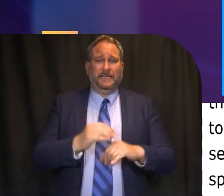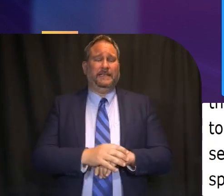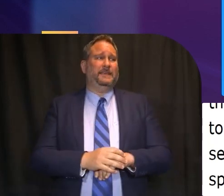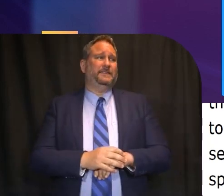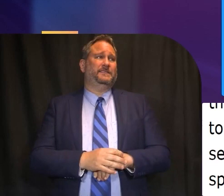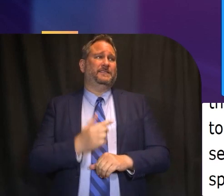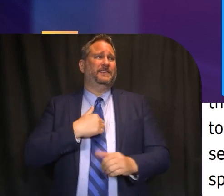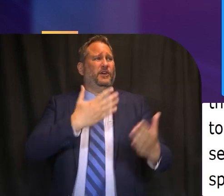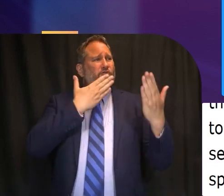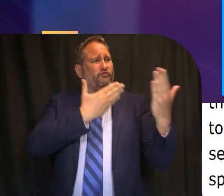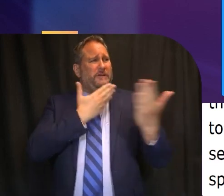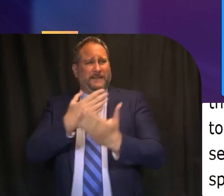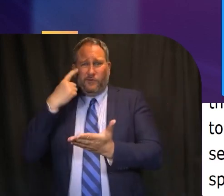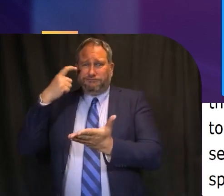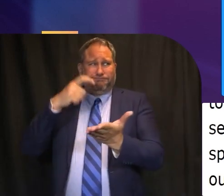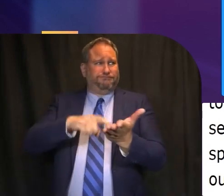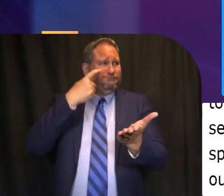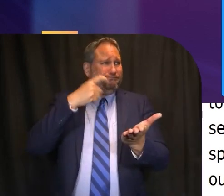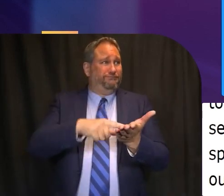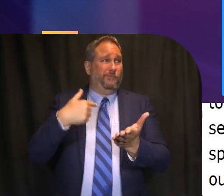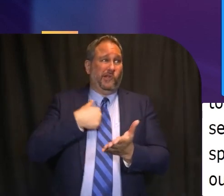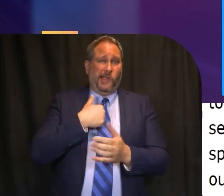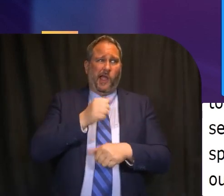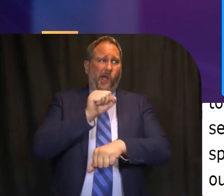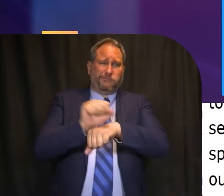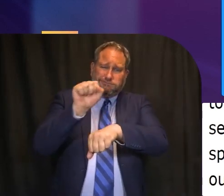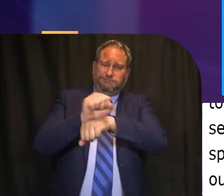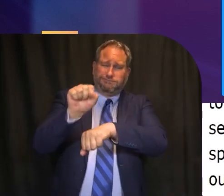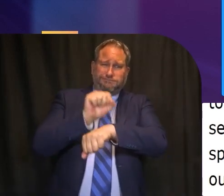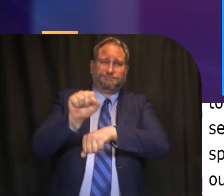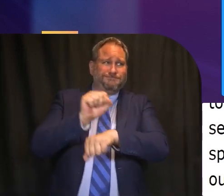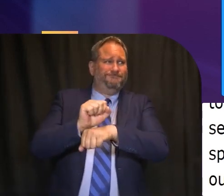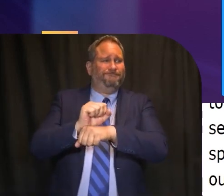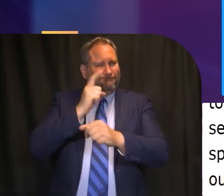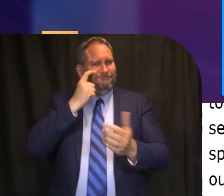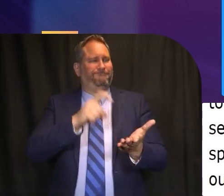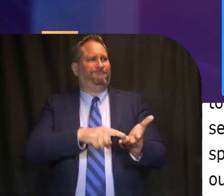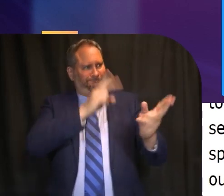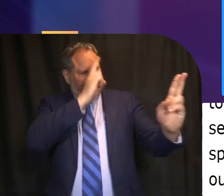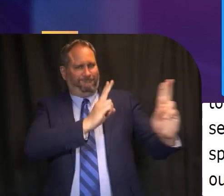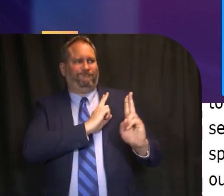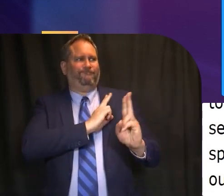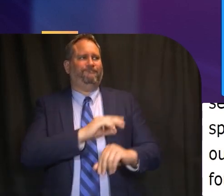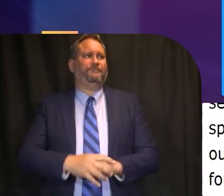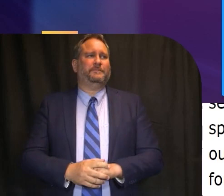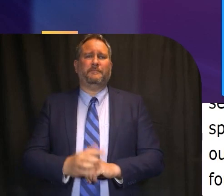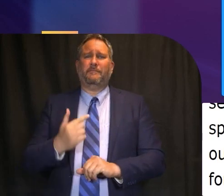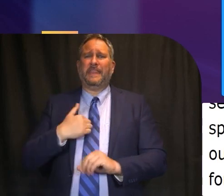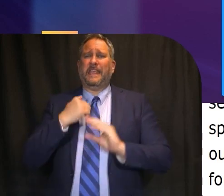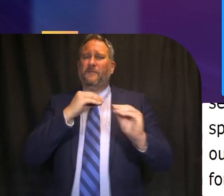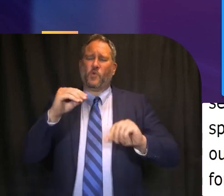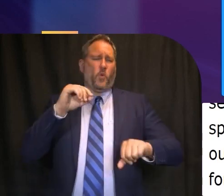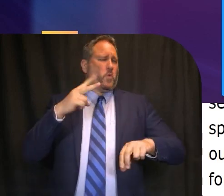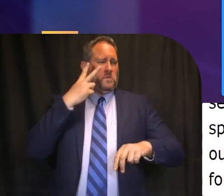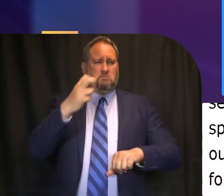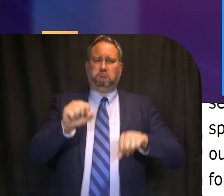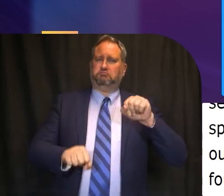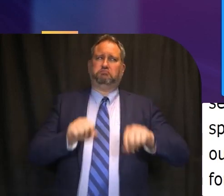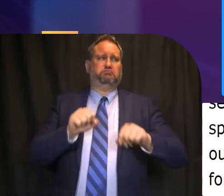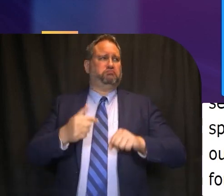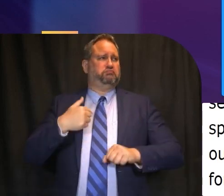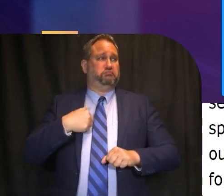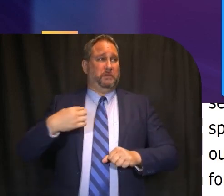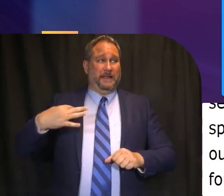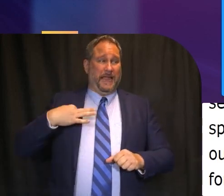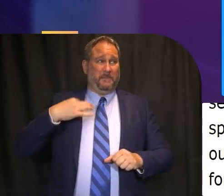the potential of our work, because I have no doubt that every applicant for this award is amazing. It is an even greater honor to be